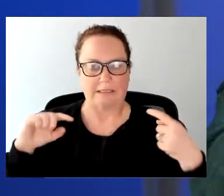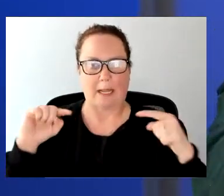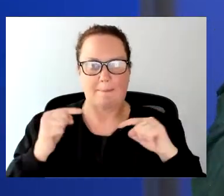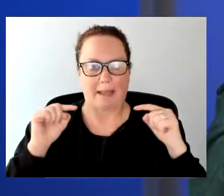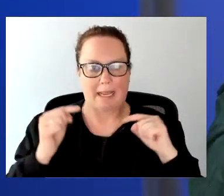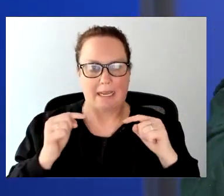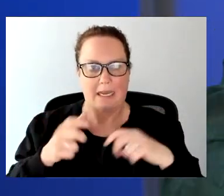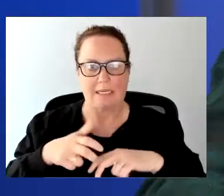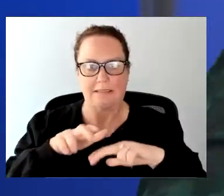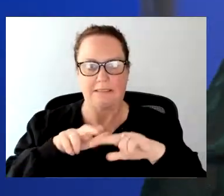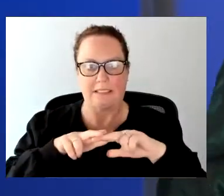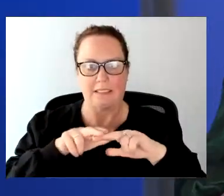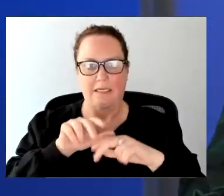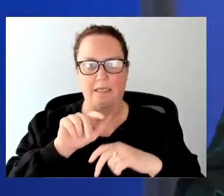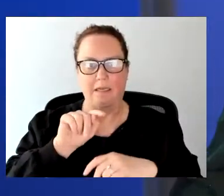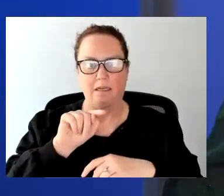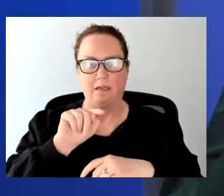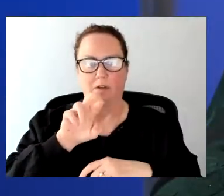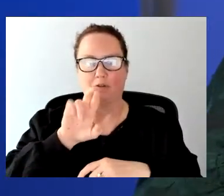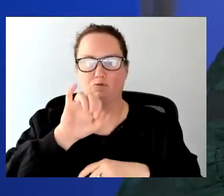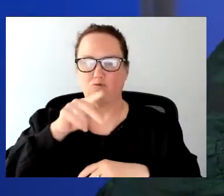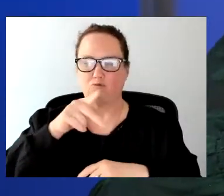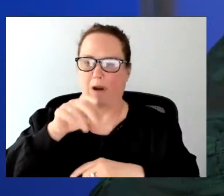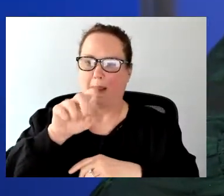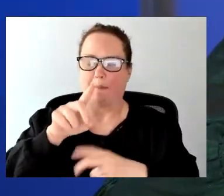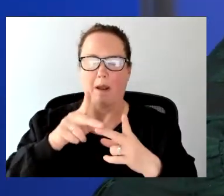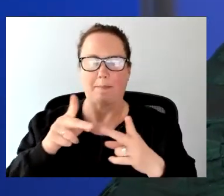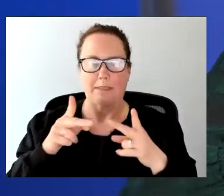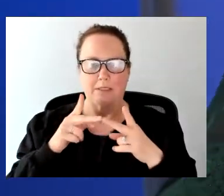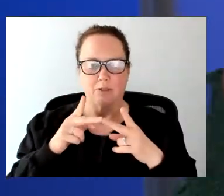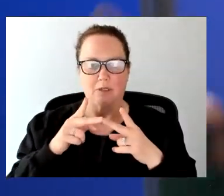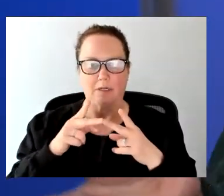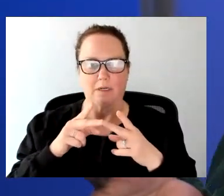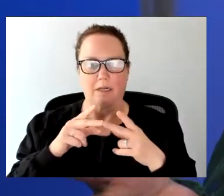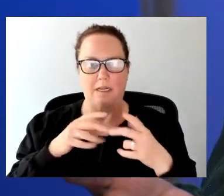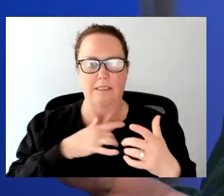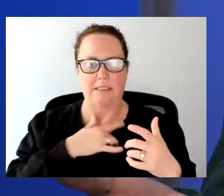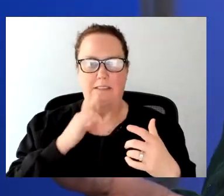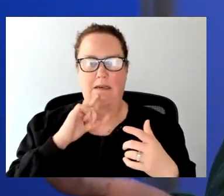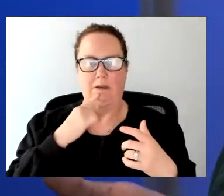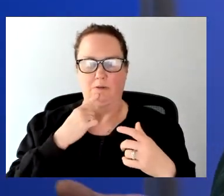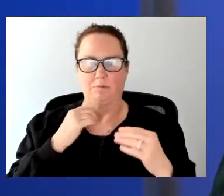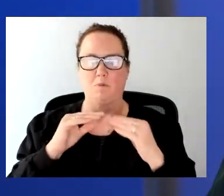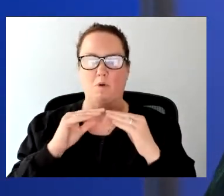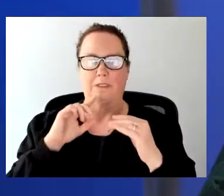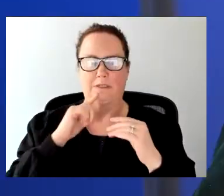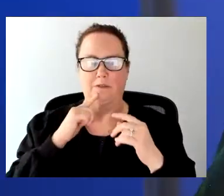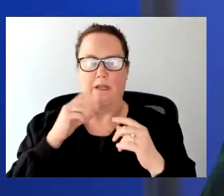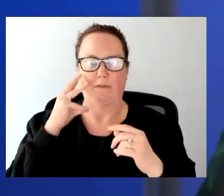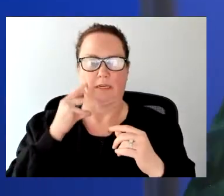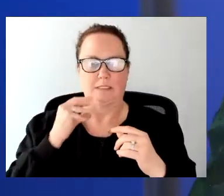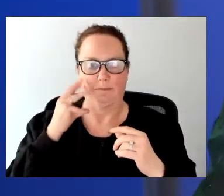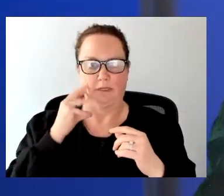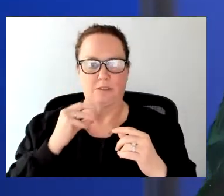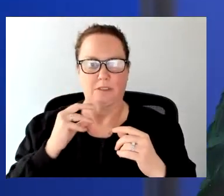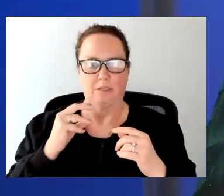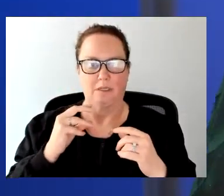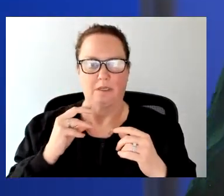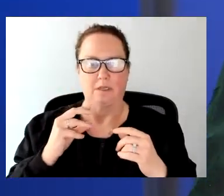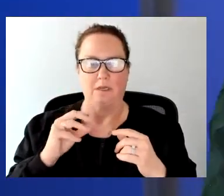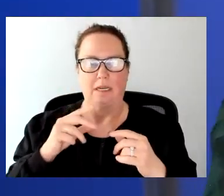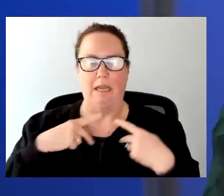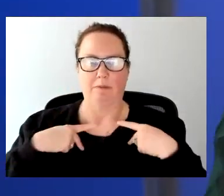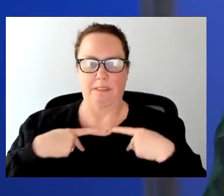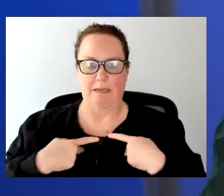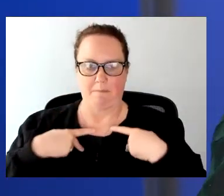in a tripod position. And I thought, wow, this acute chest pain is more serious than I've experienced in a while. Turned out it was pneumonia that